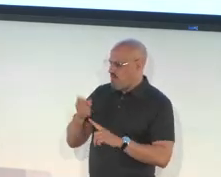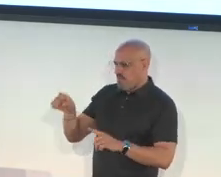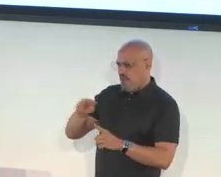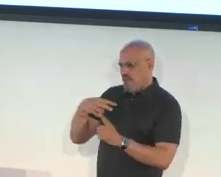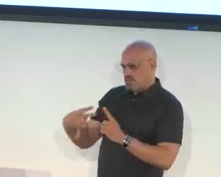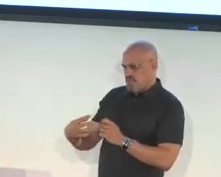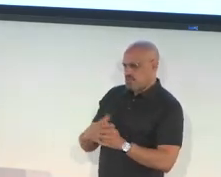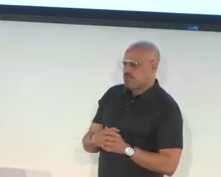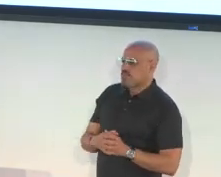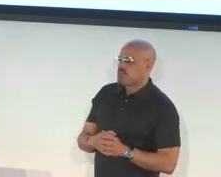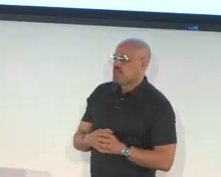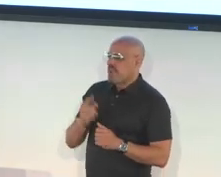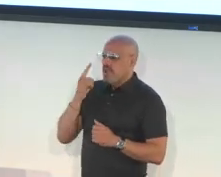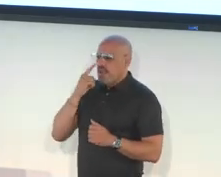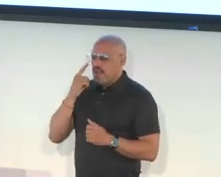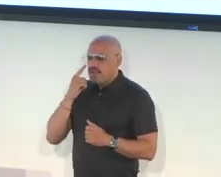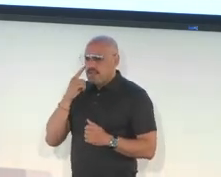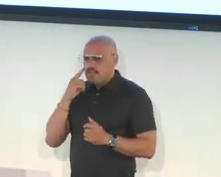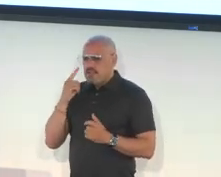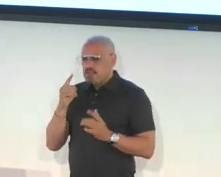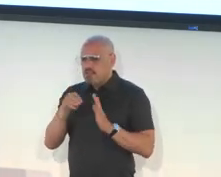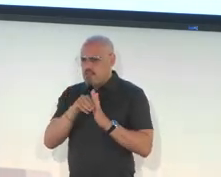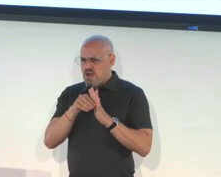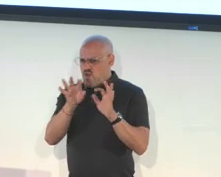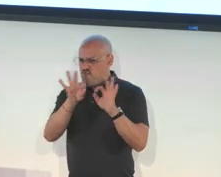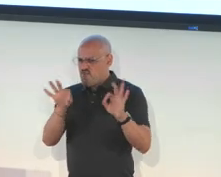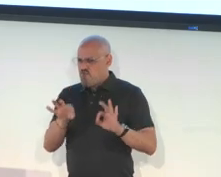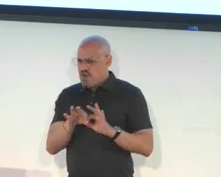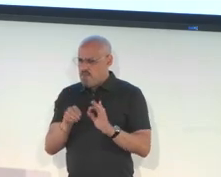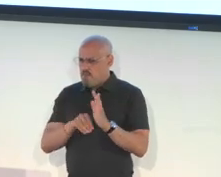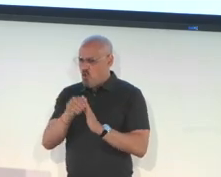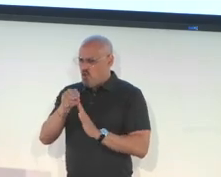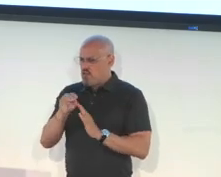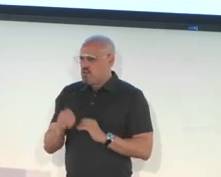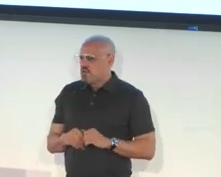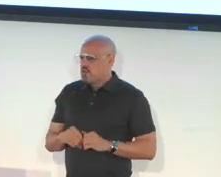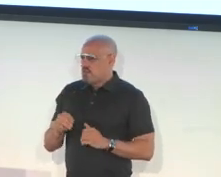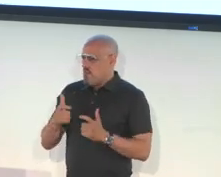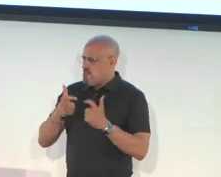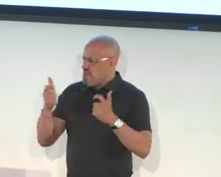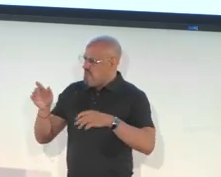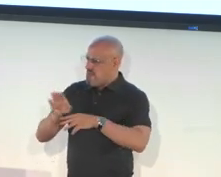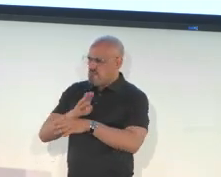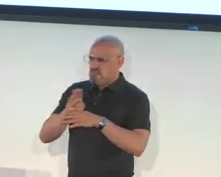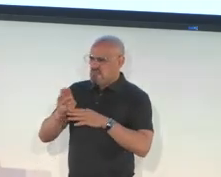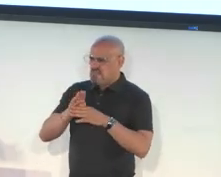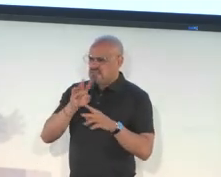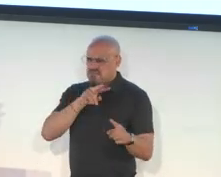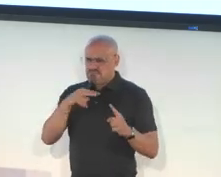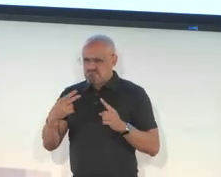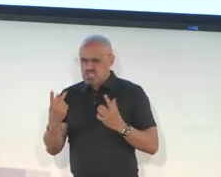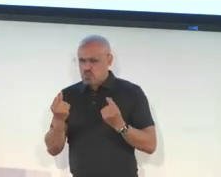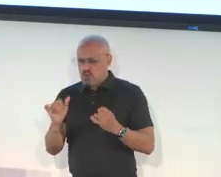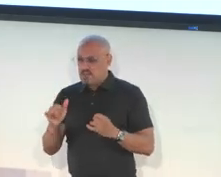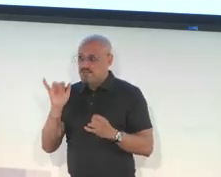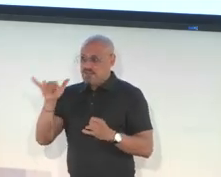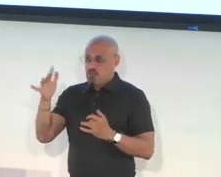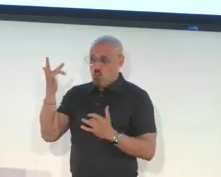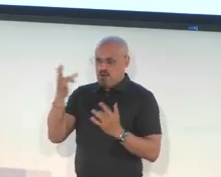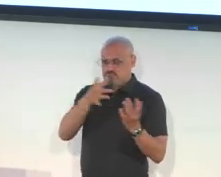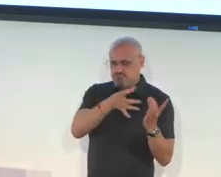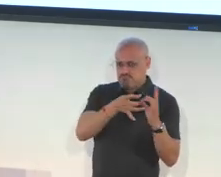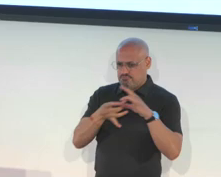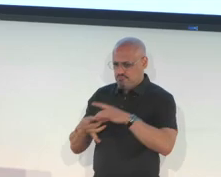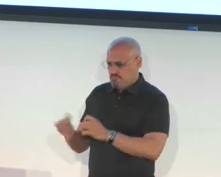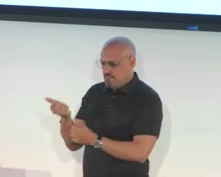aspect, which I think is, although there is a moral framing here, there is a huge business case for being able to do that. And that's why I want to tie these things together. It's